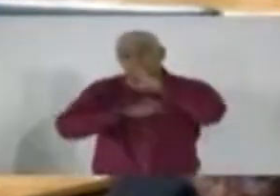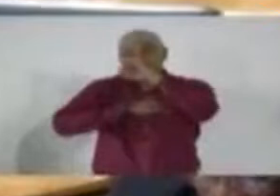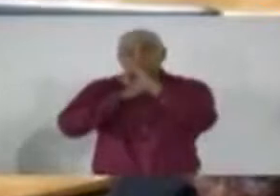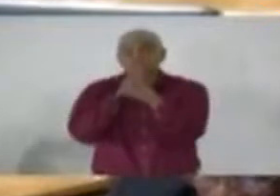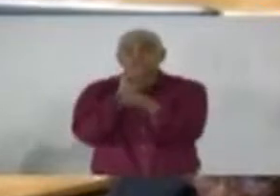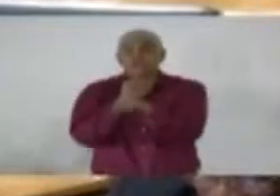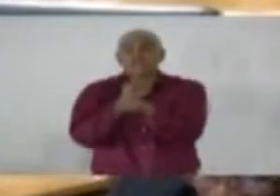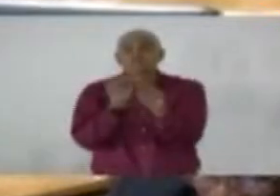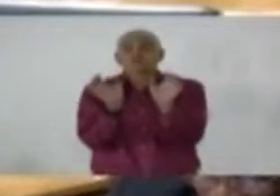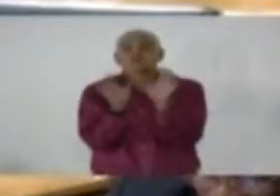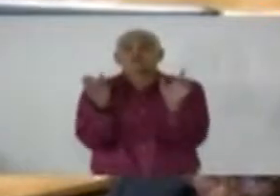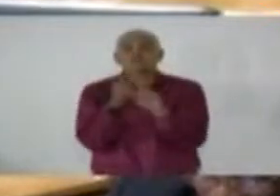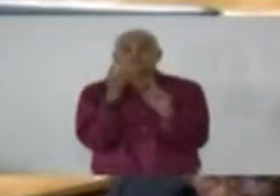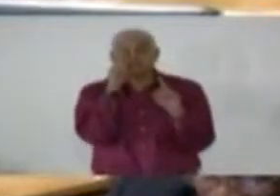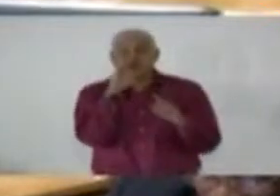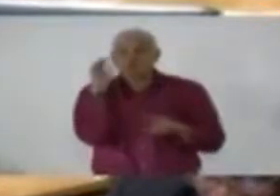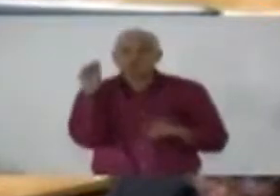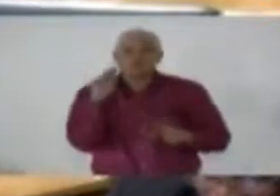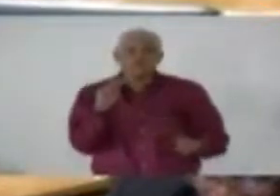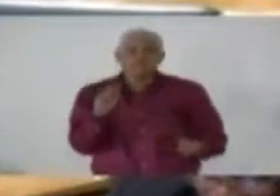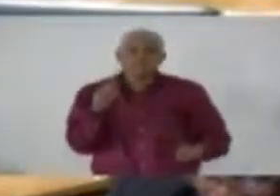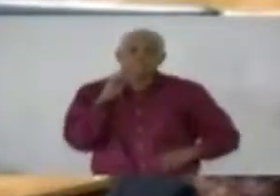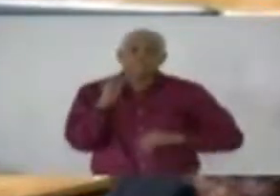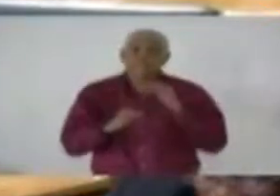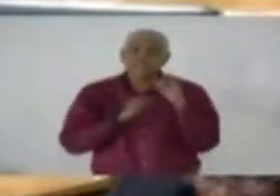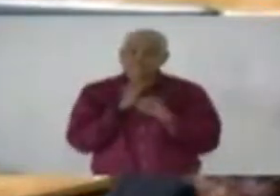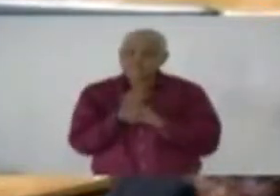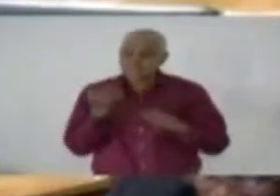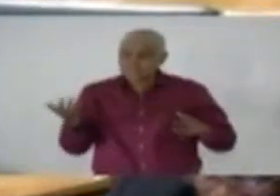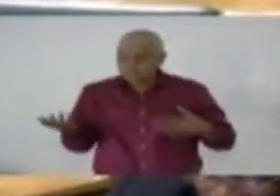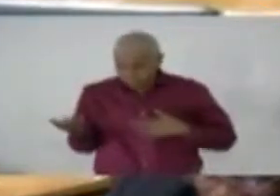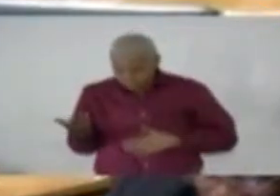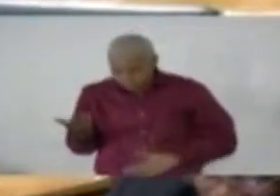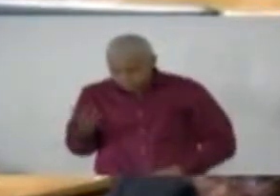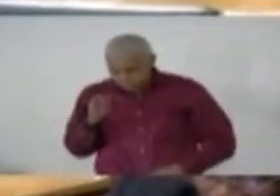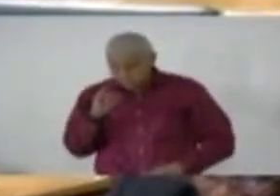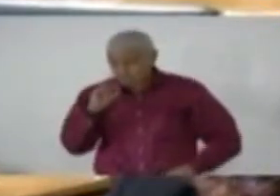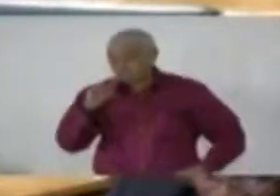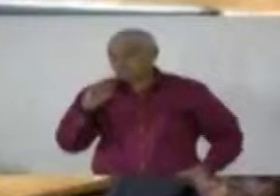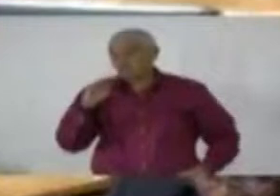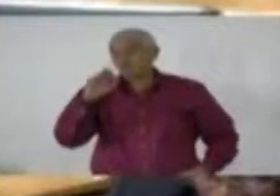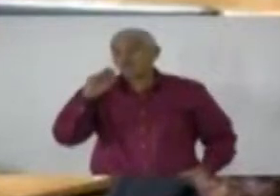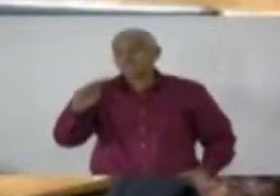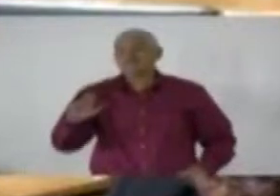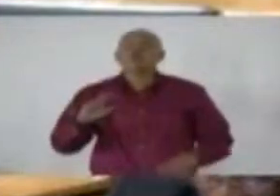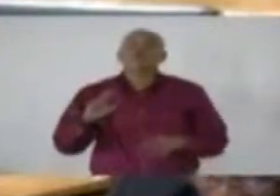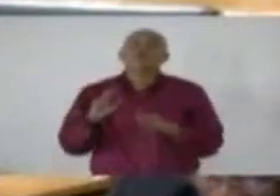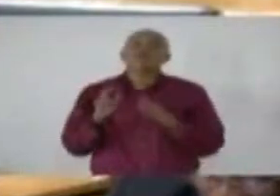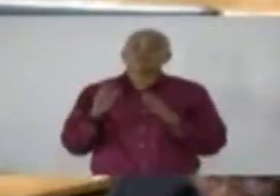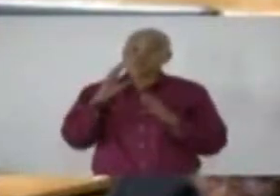Labour Accreditation Corporation, the Inter-American Accreditation Corporation.